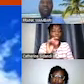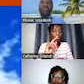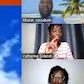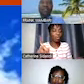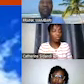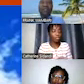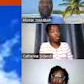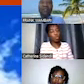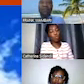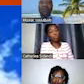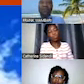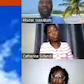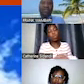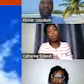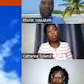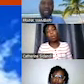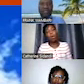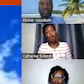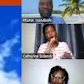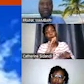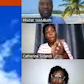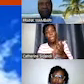or comments, or you can add on.